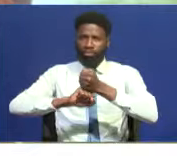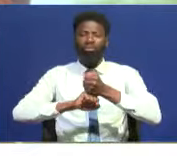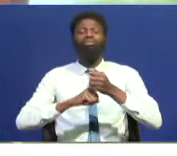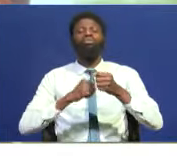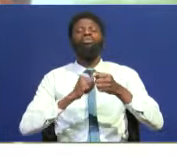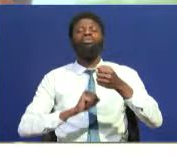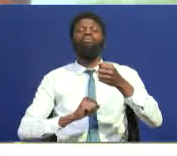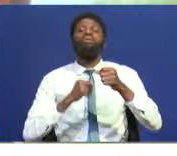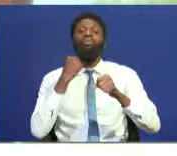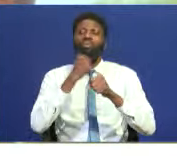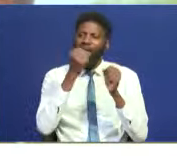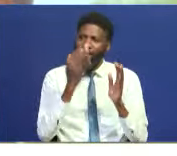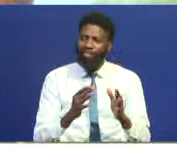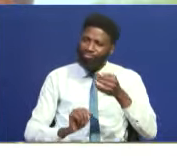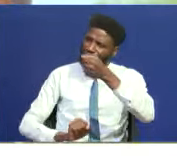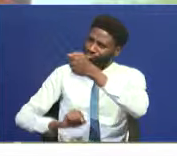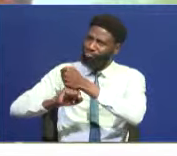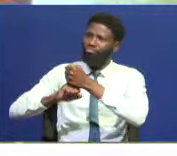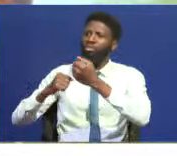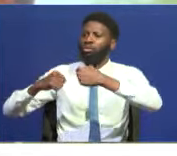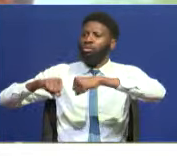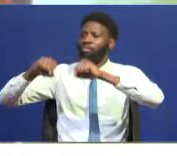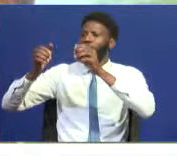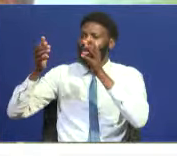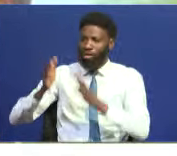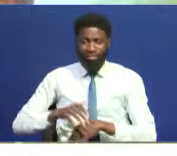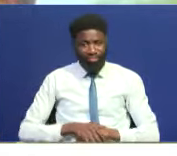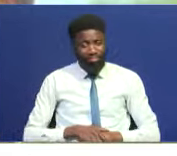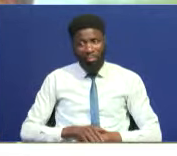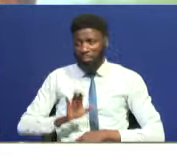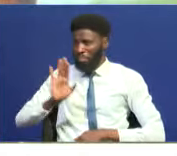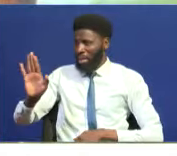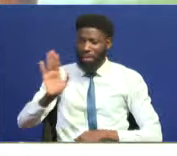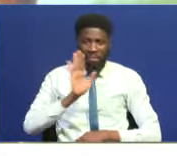workers, and will guard their fundamental principles and